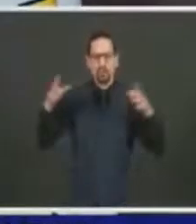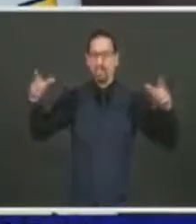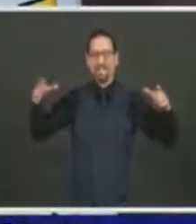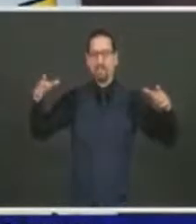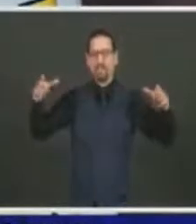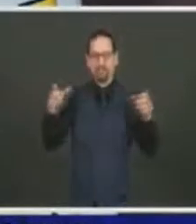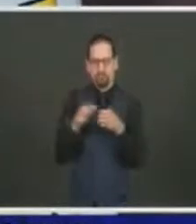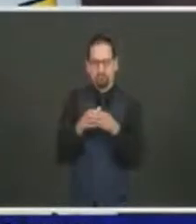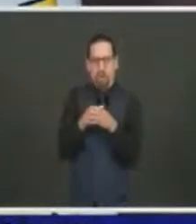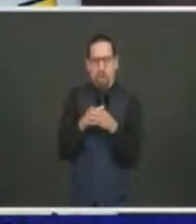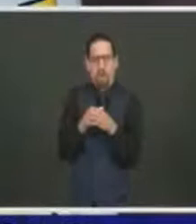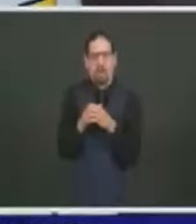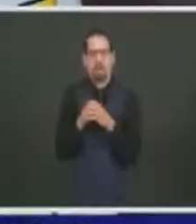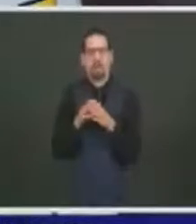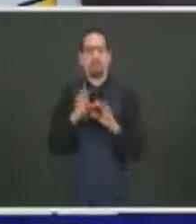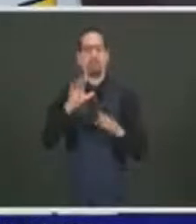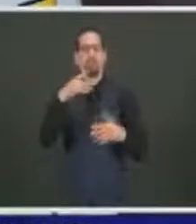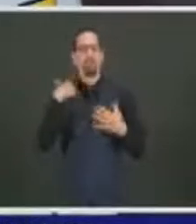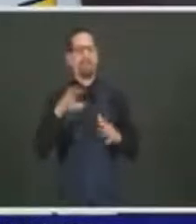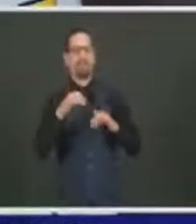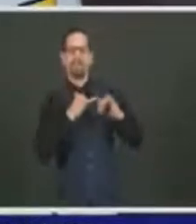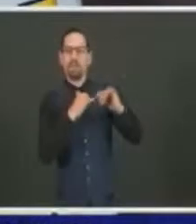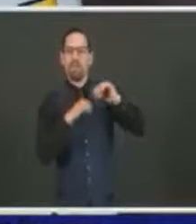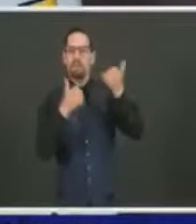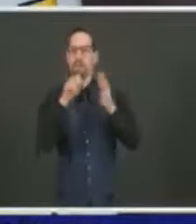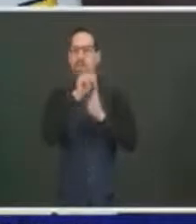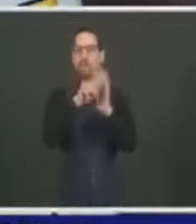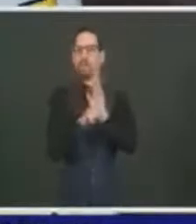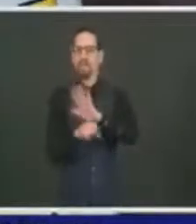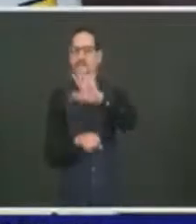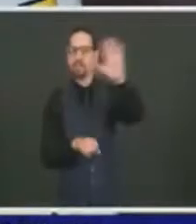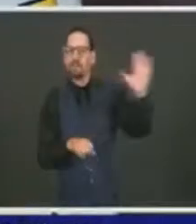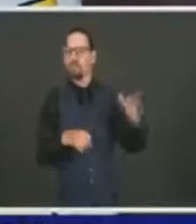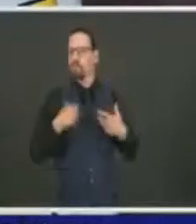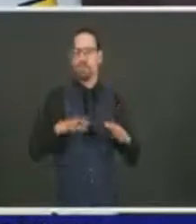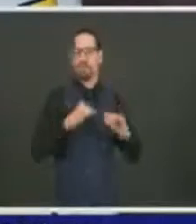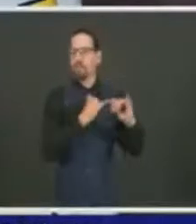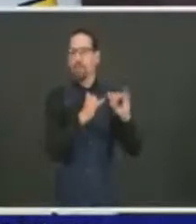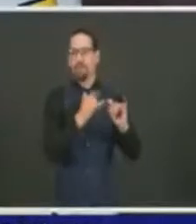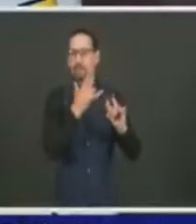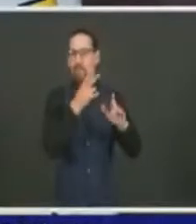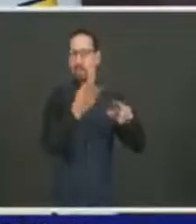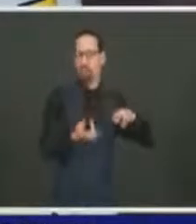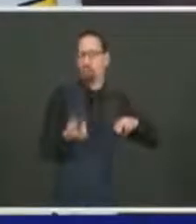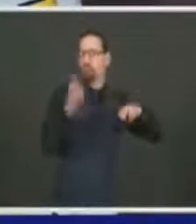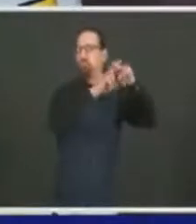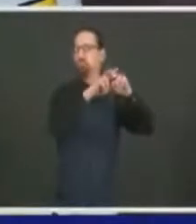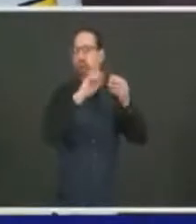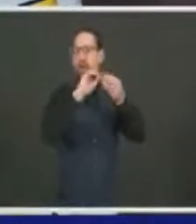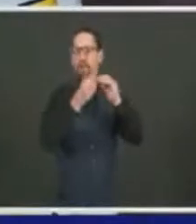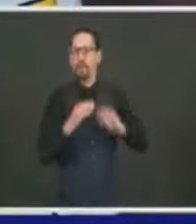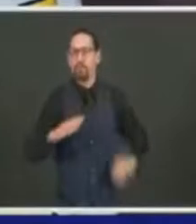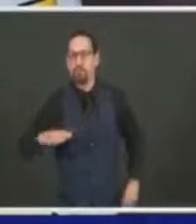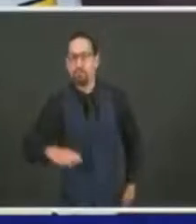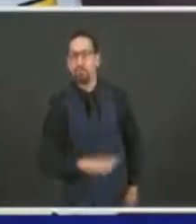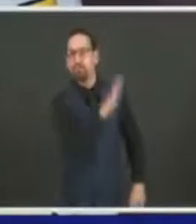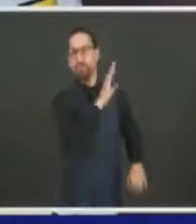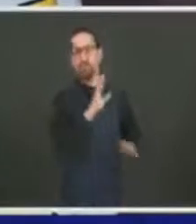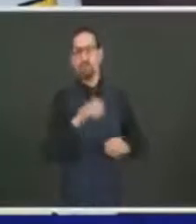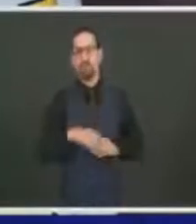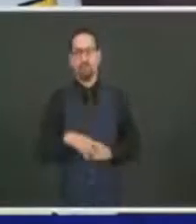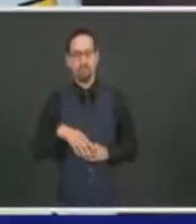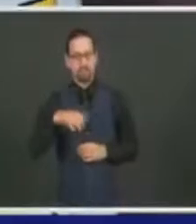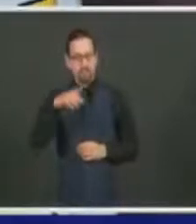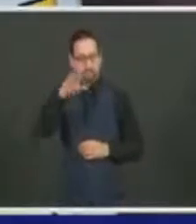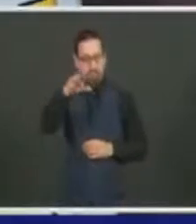know today everyone wants to know, of course, the news is, are you going to move us to phase 3? And the answer is yes, and I'm going to go through that in a